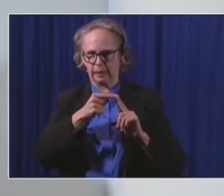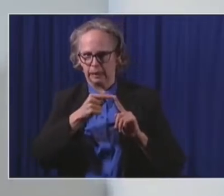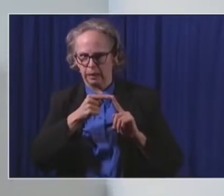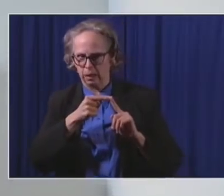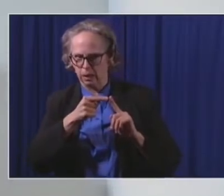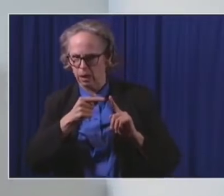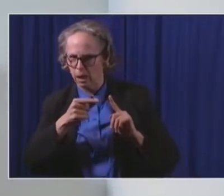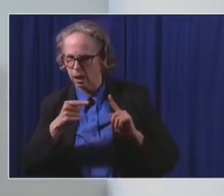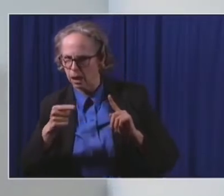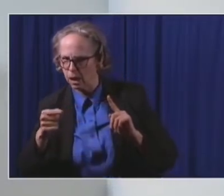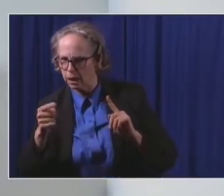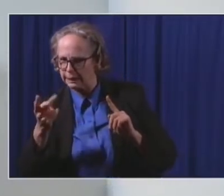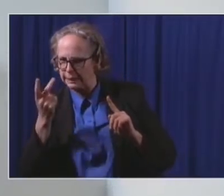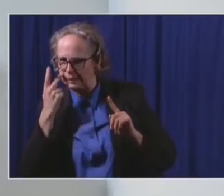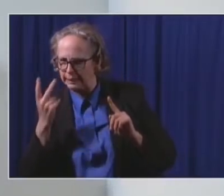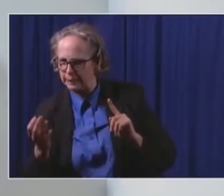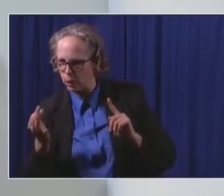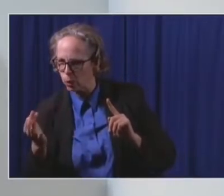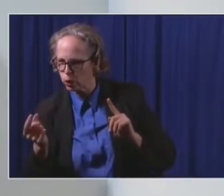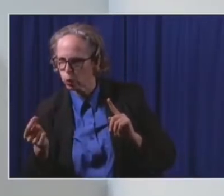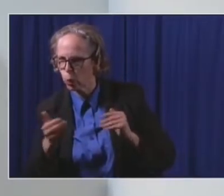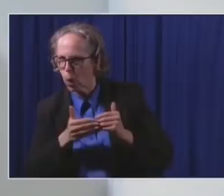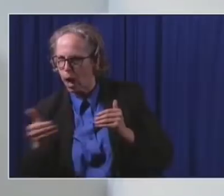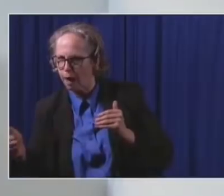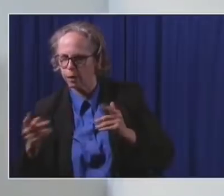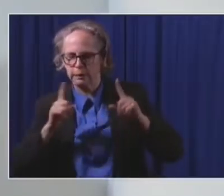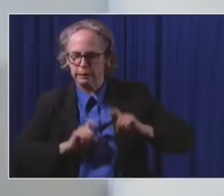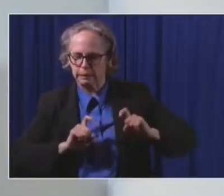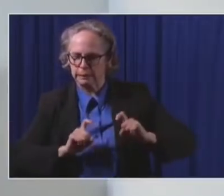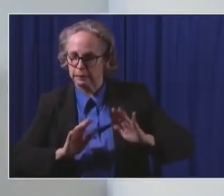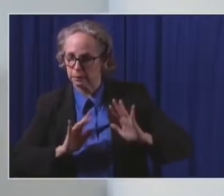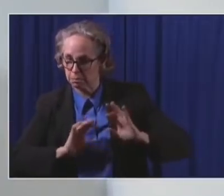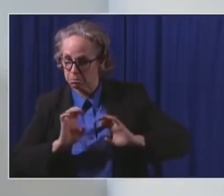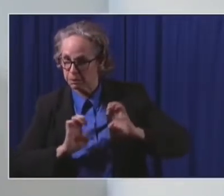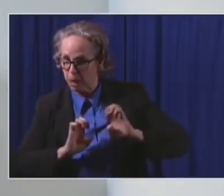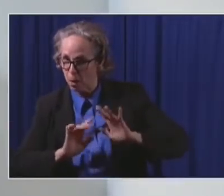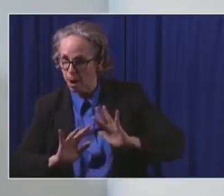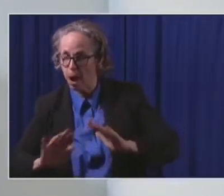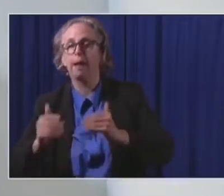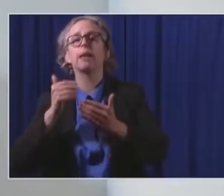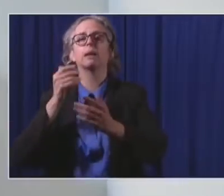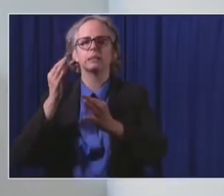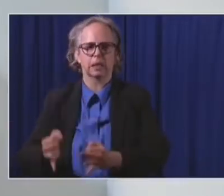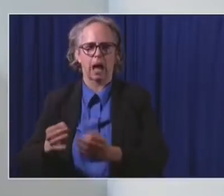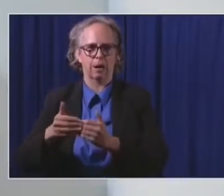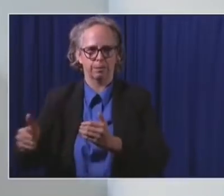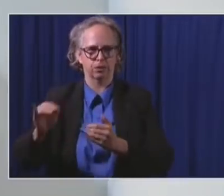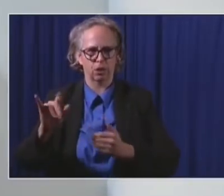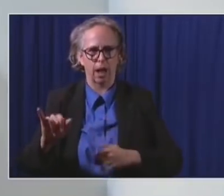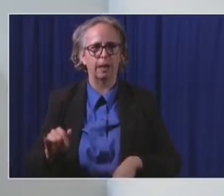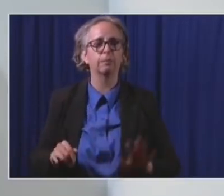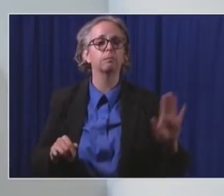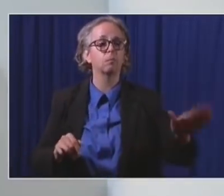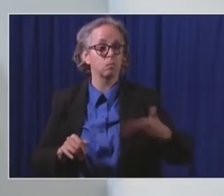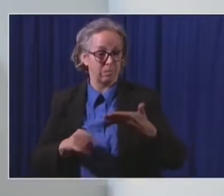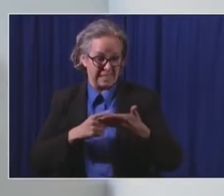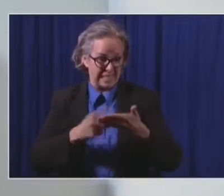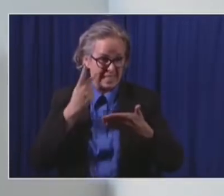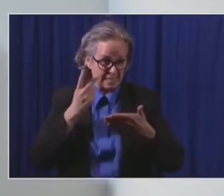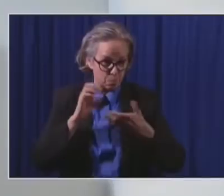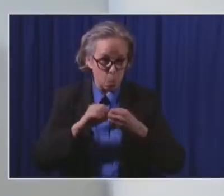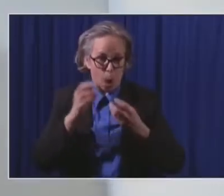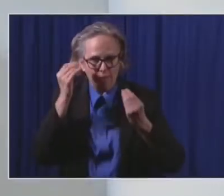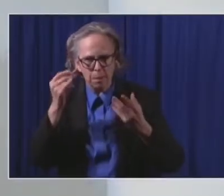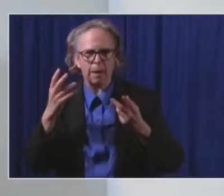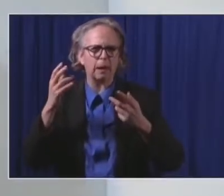temporary. It ends on July the 15th. We hope to use this to inform our future decisions as it relates to return to